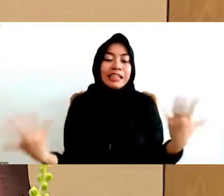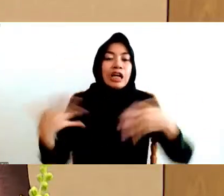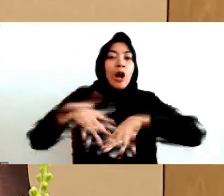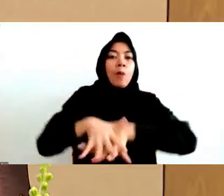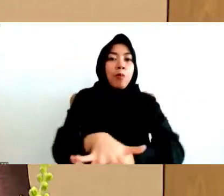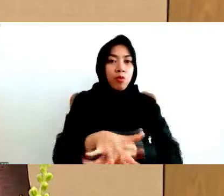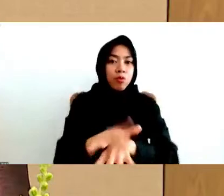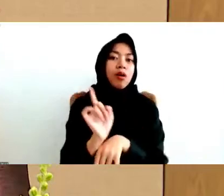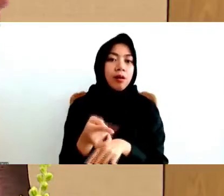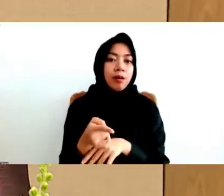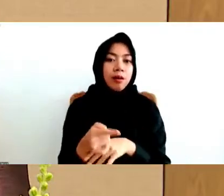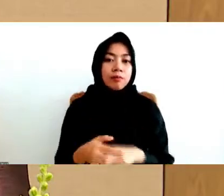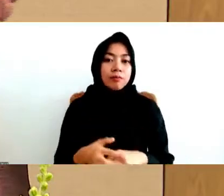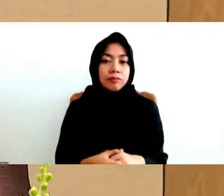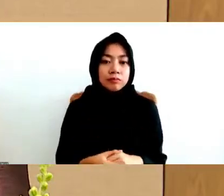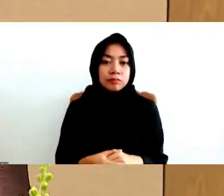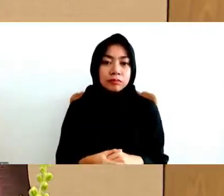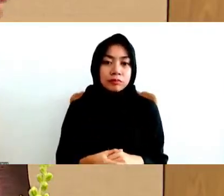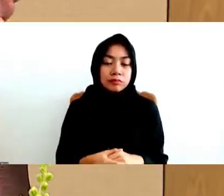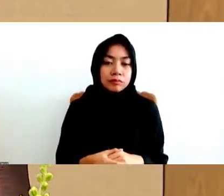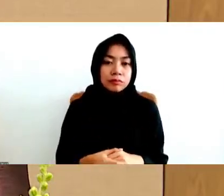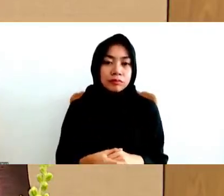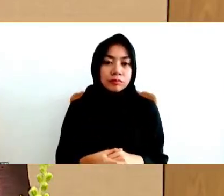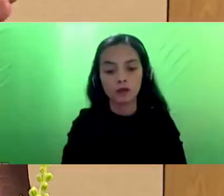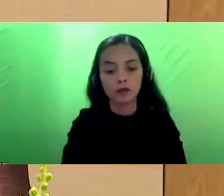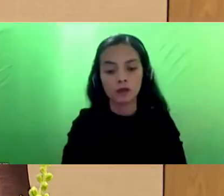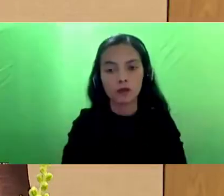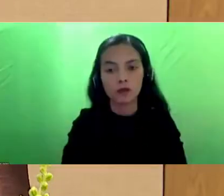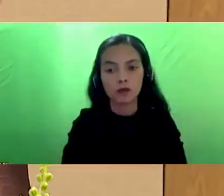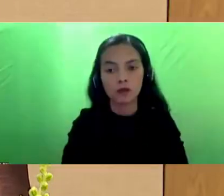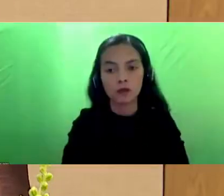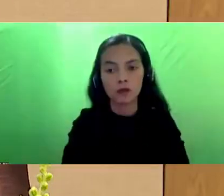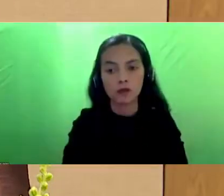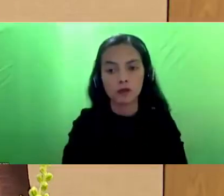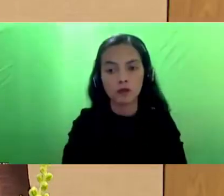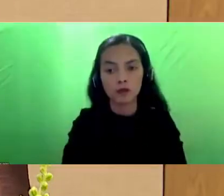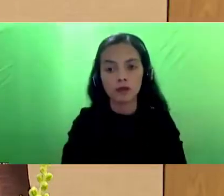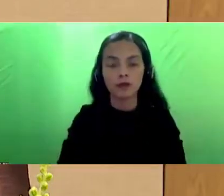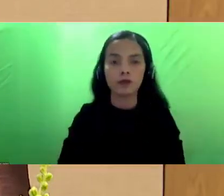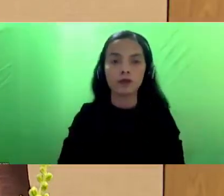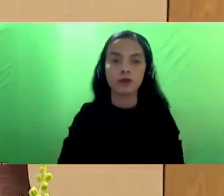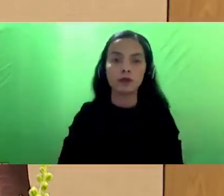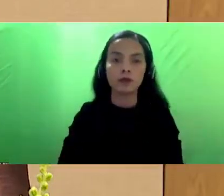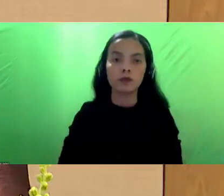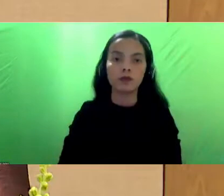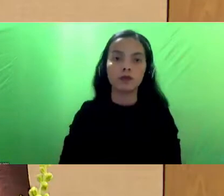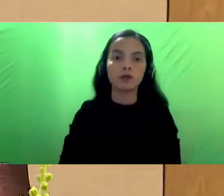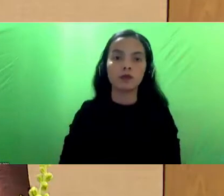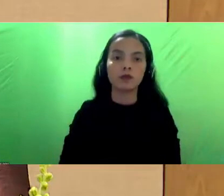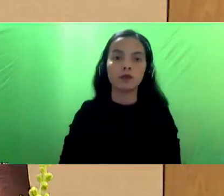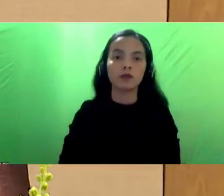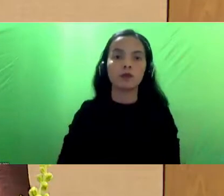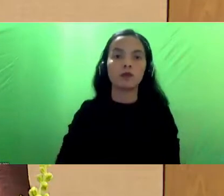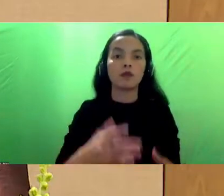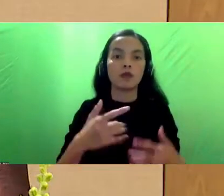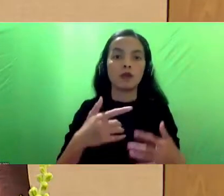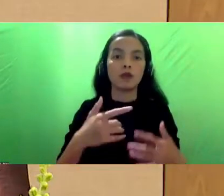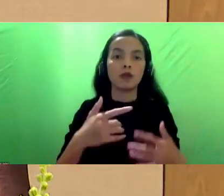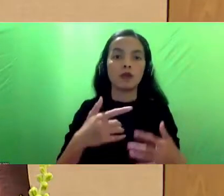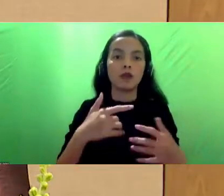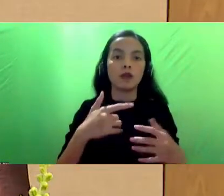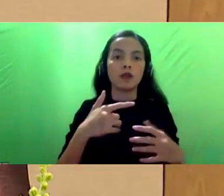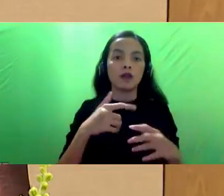again, I think during this at least early 6 months after the pandemic hit Indonesia in